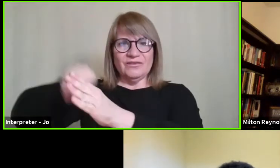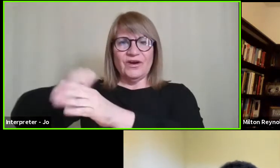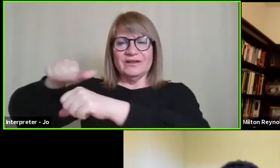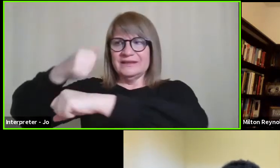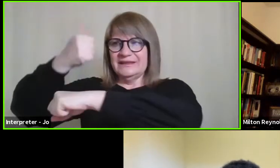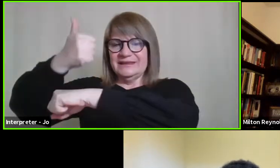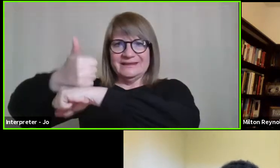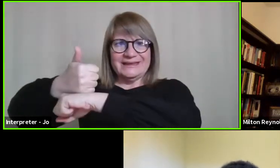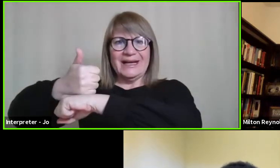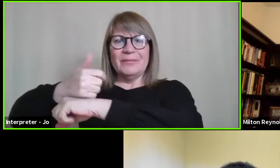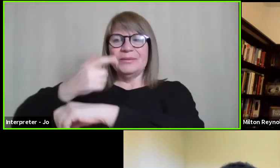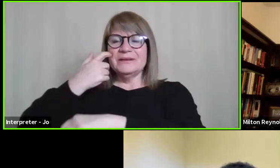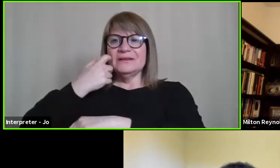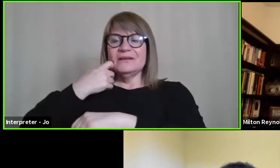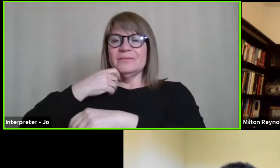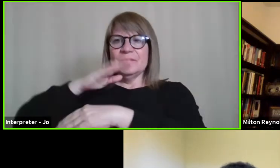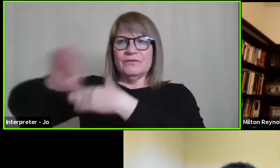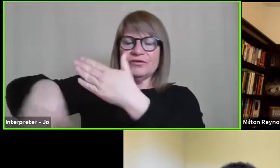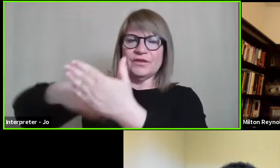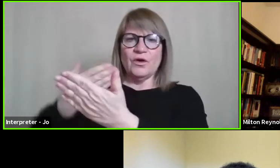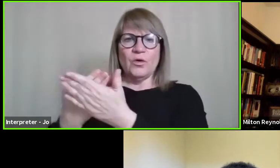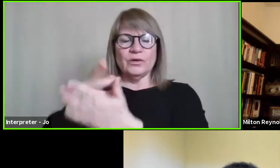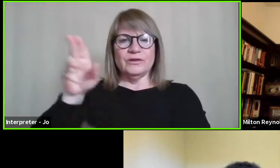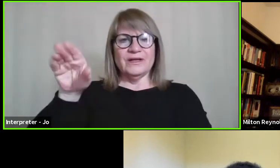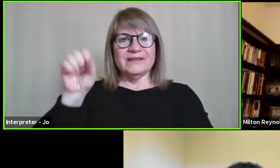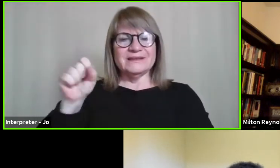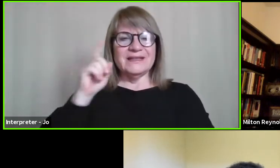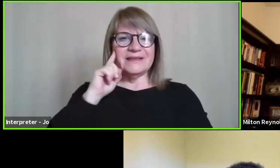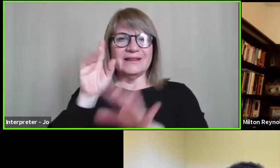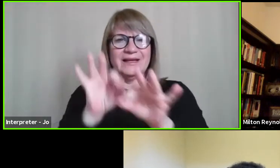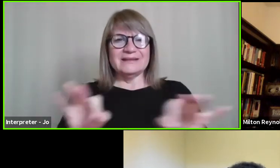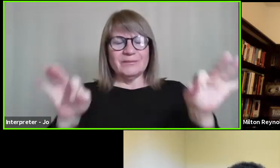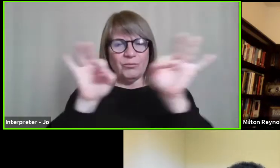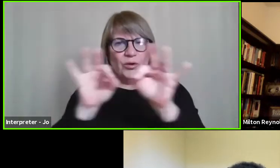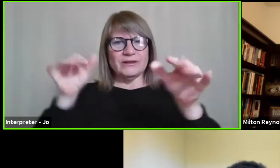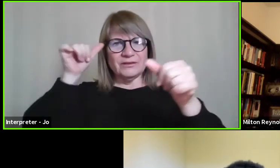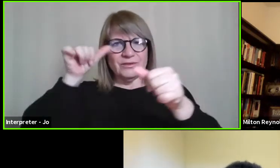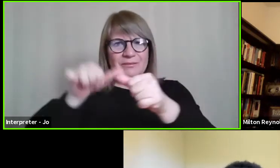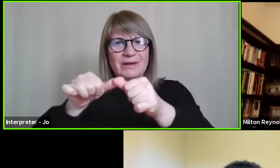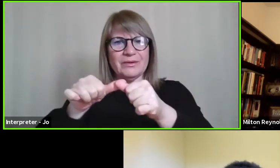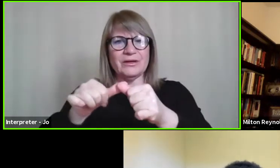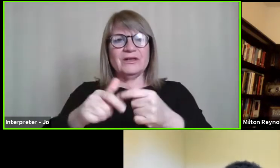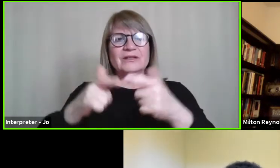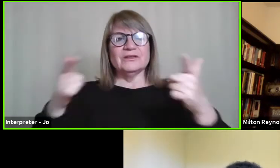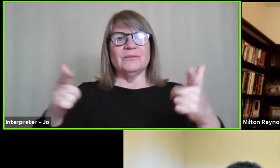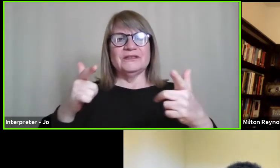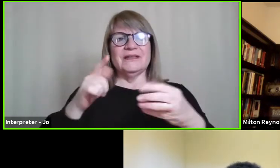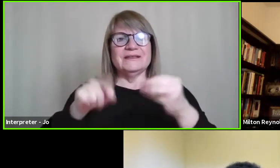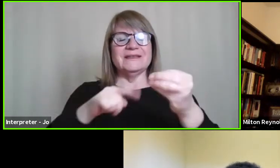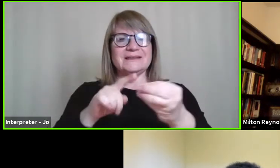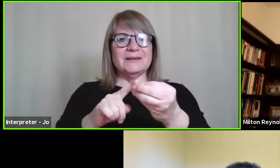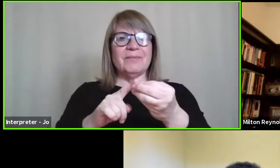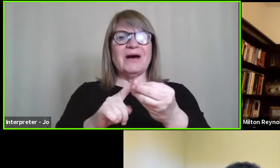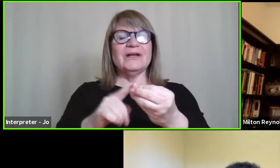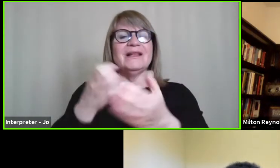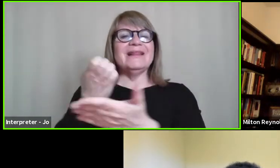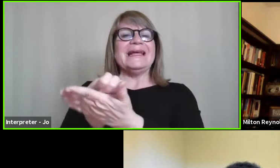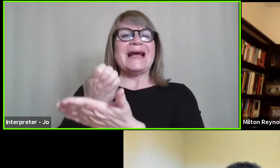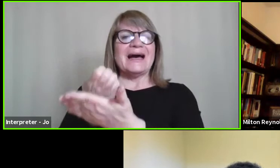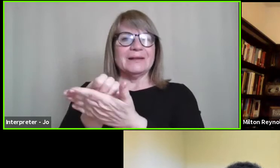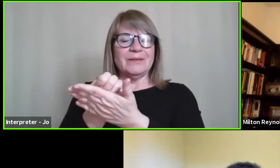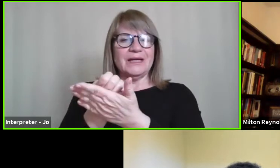earlier part of it we have to i think it's important to kind of keep in mind that so much of this is about political economy and and what does it